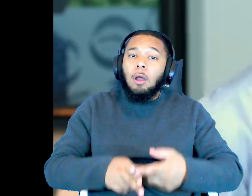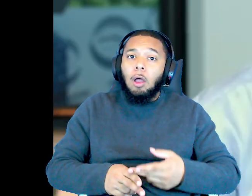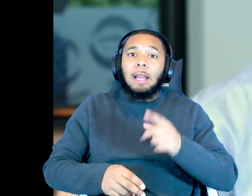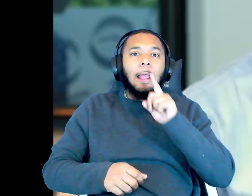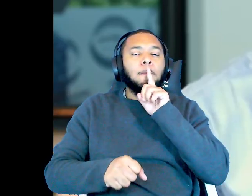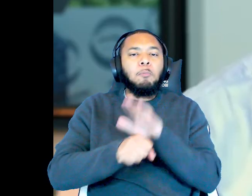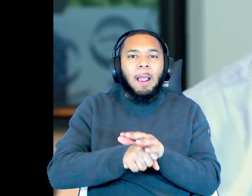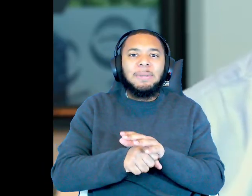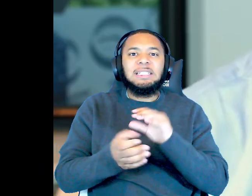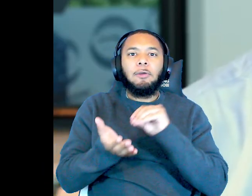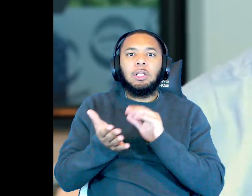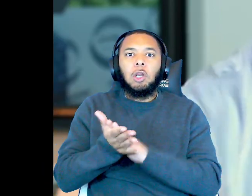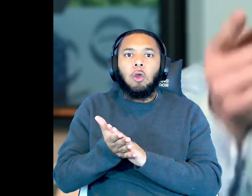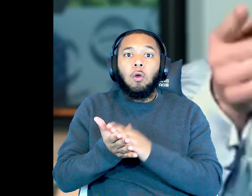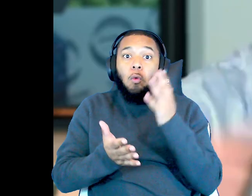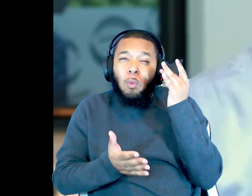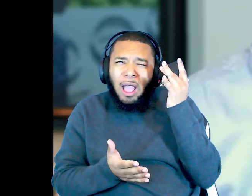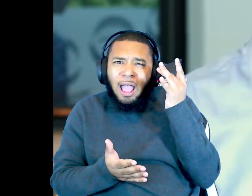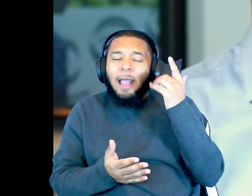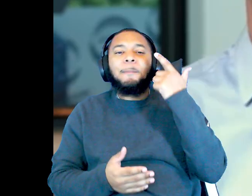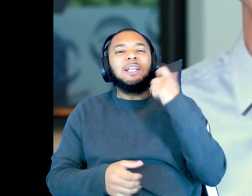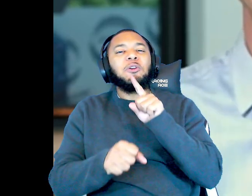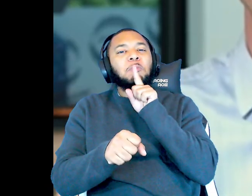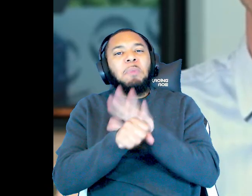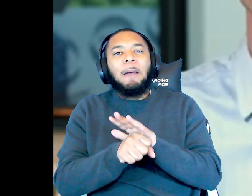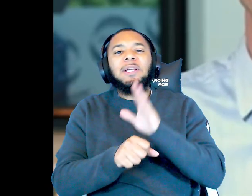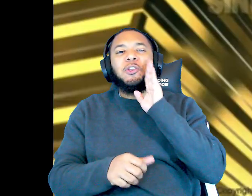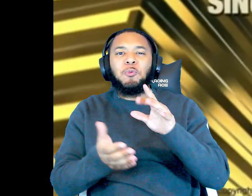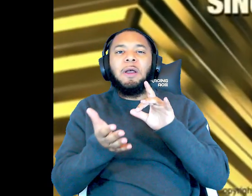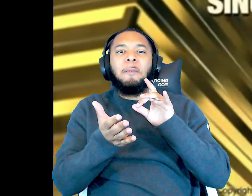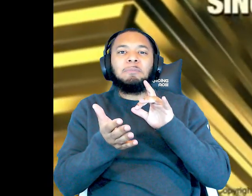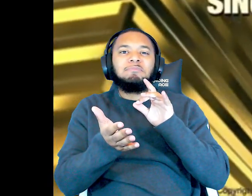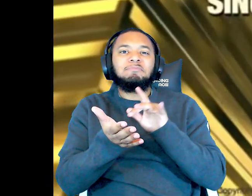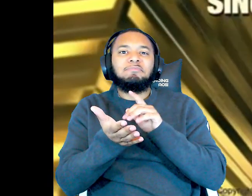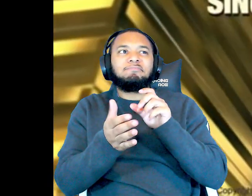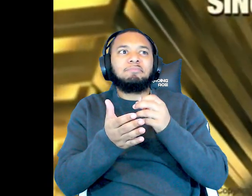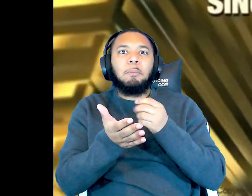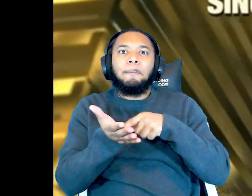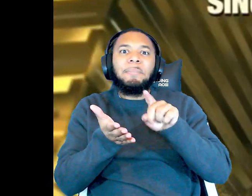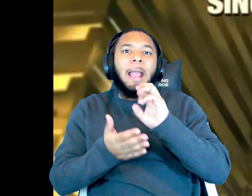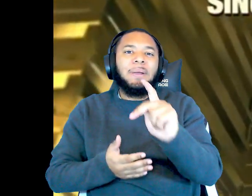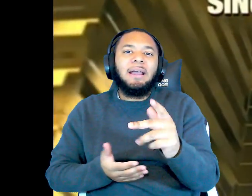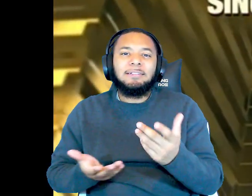Because I promise I'll pay you back. Have a great day.